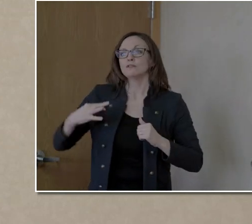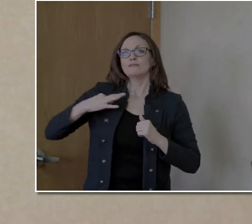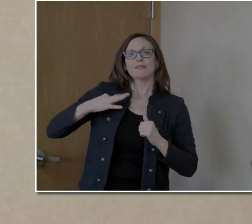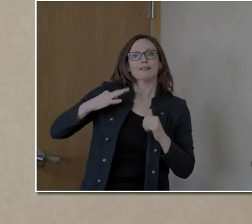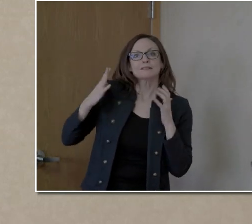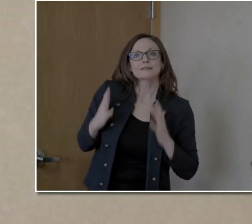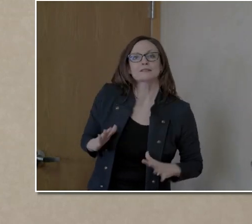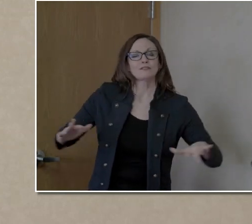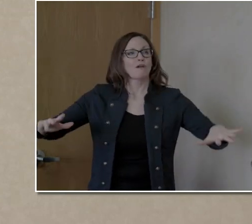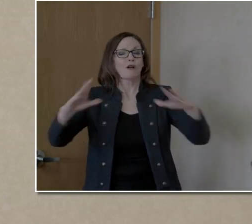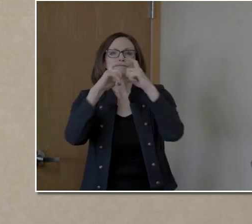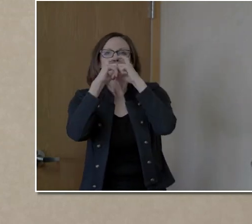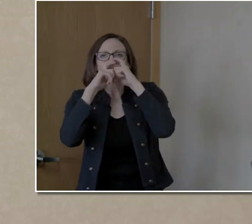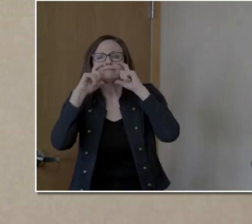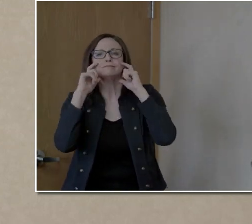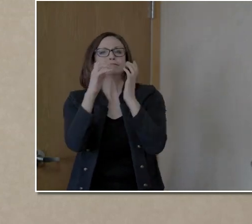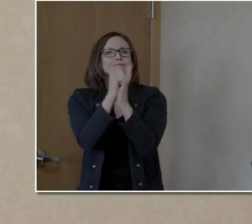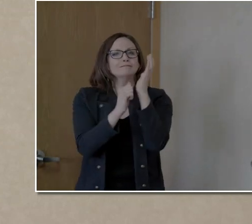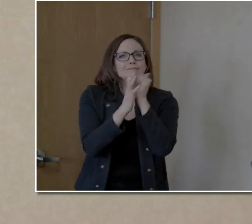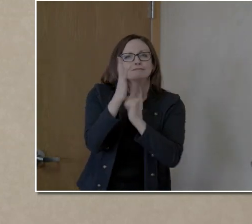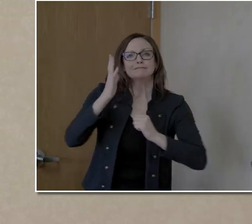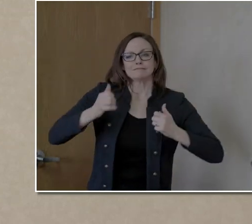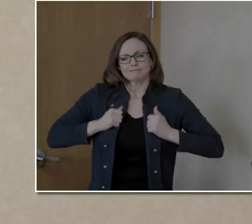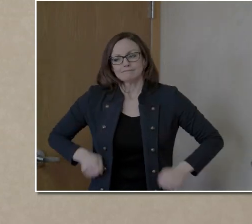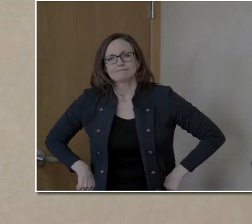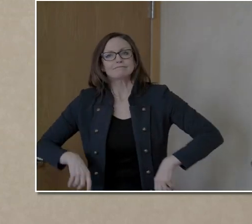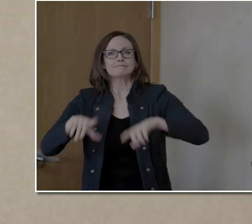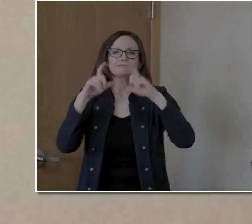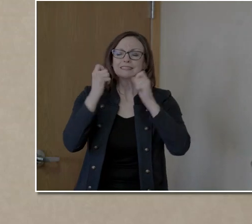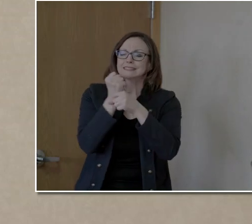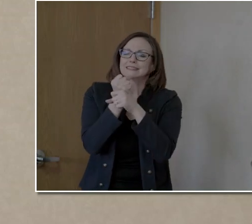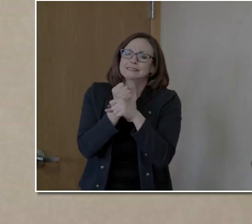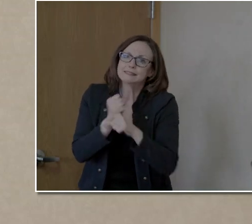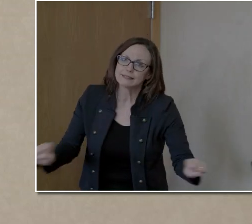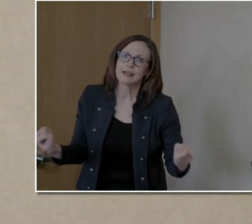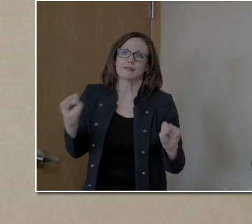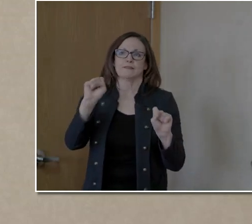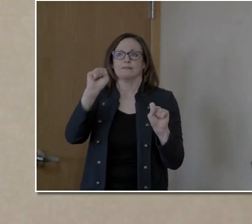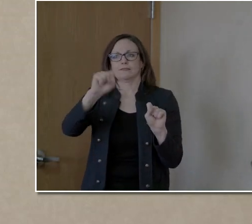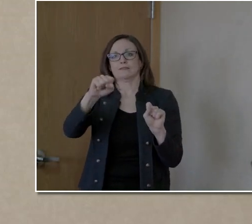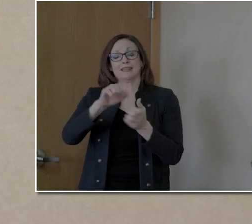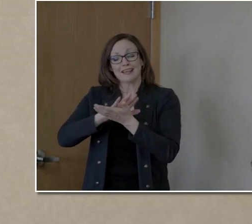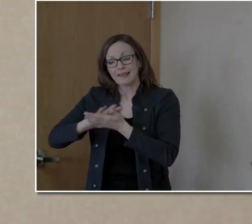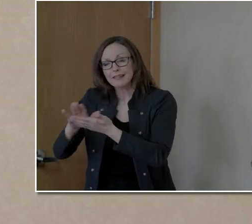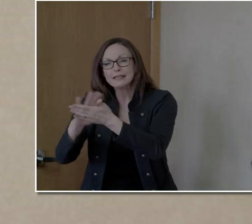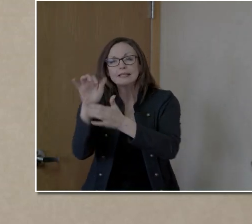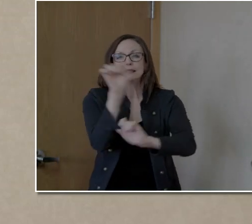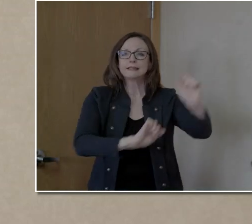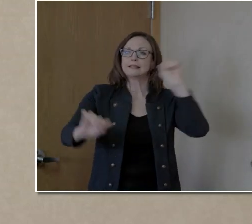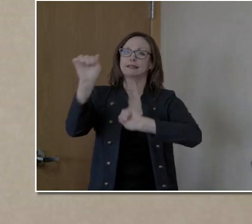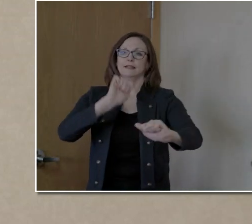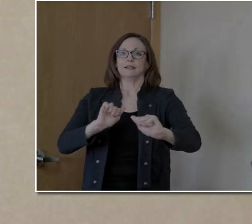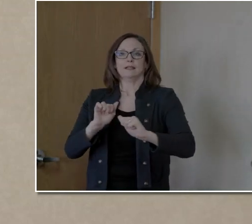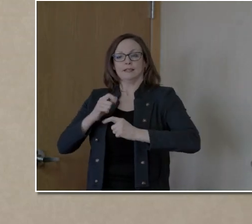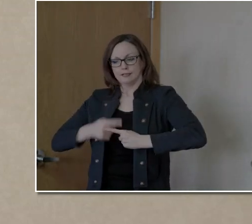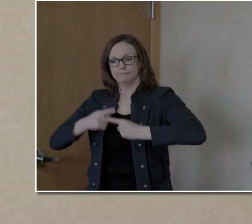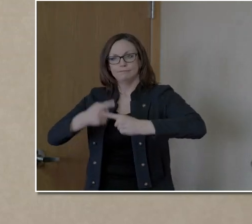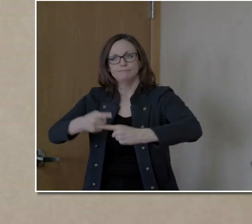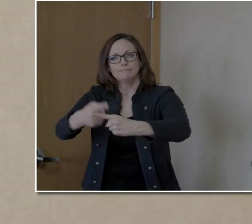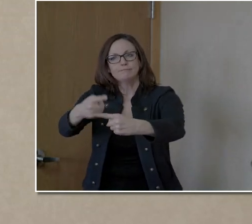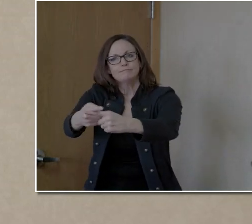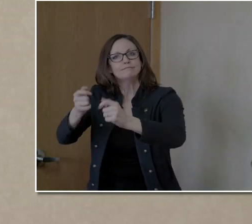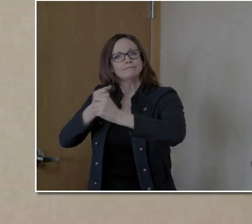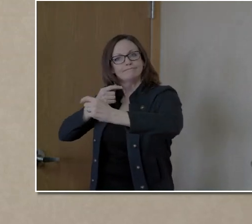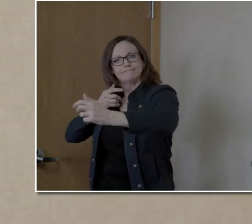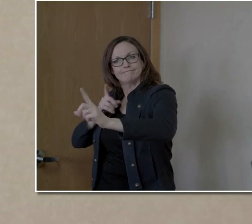so we contact people who they've been in close contact with, and unless someone would report to us some